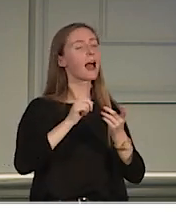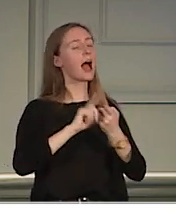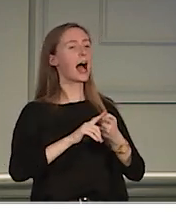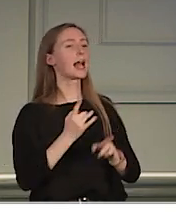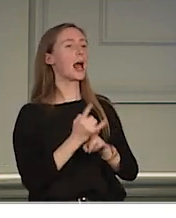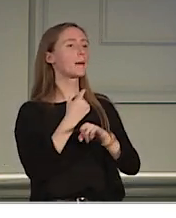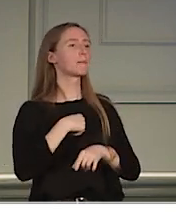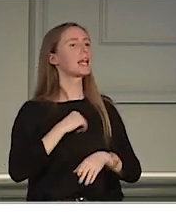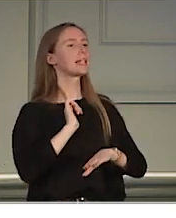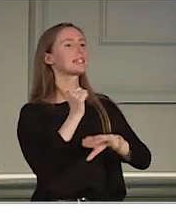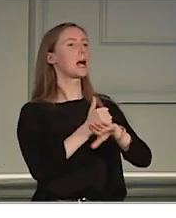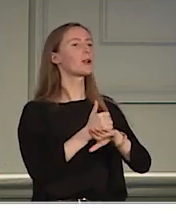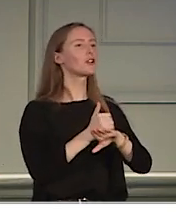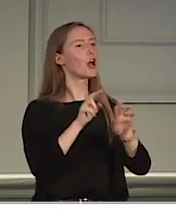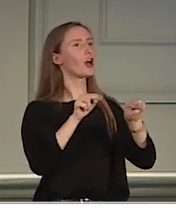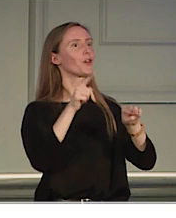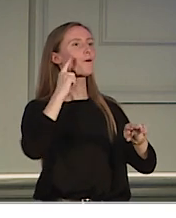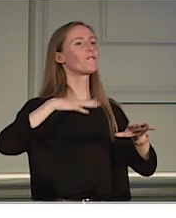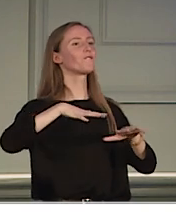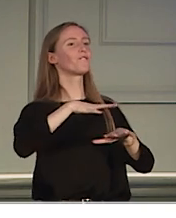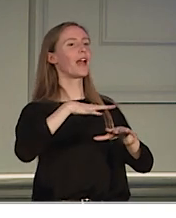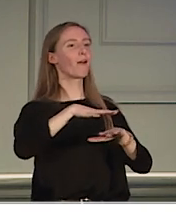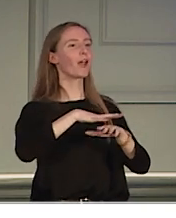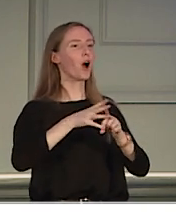establish the field of work that I choose to build a